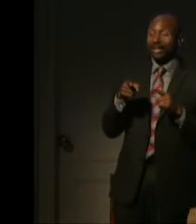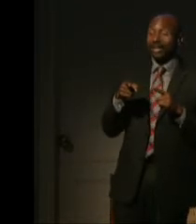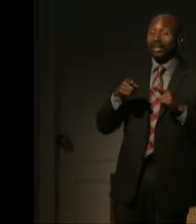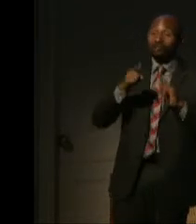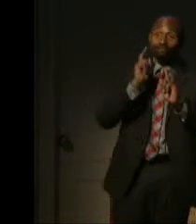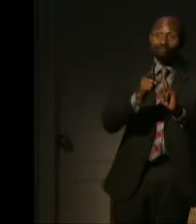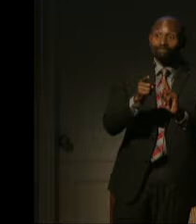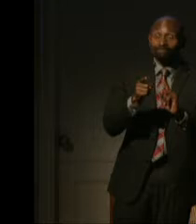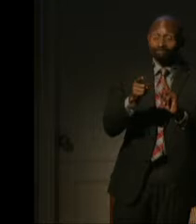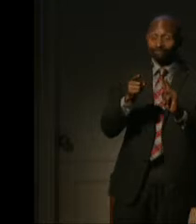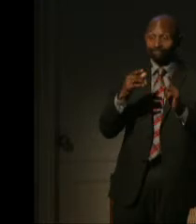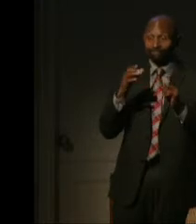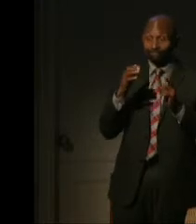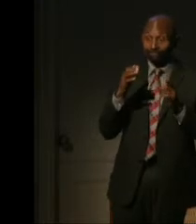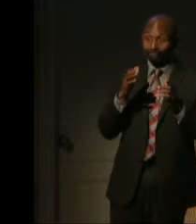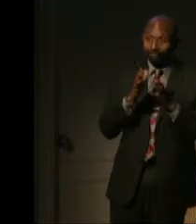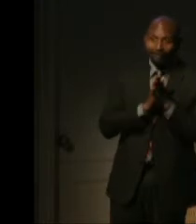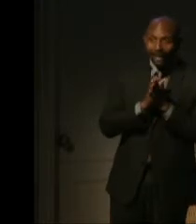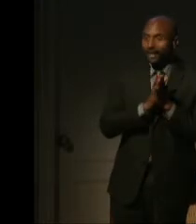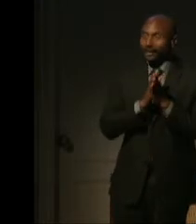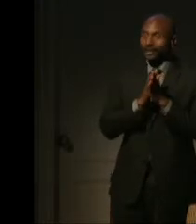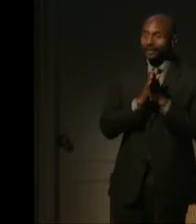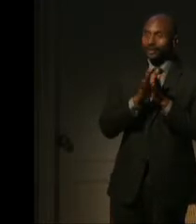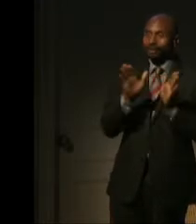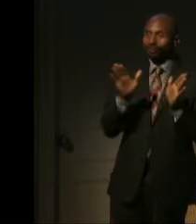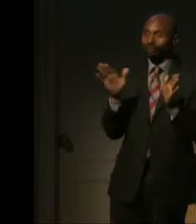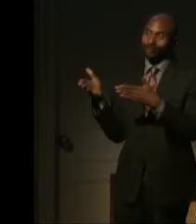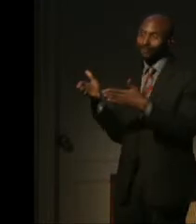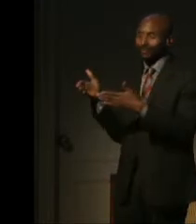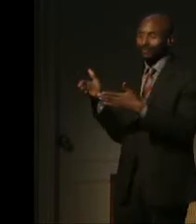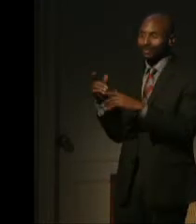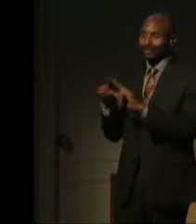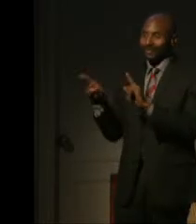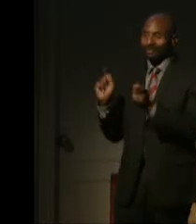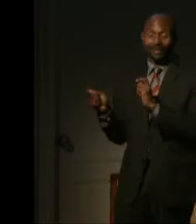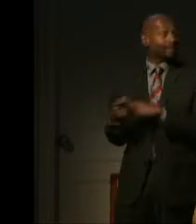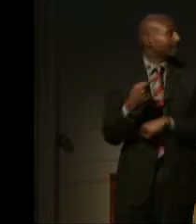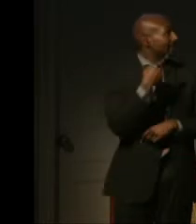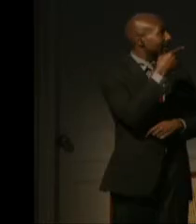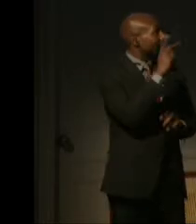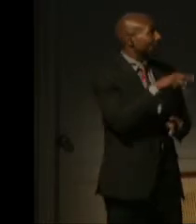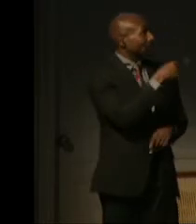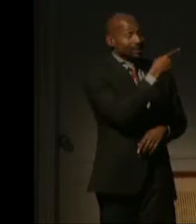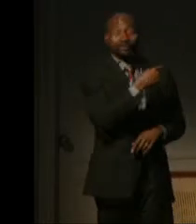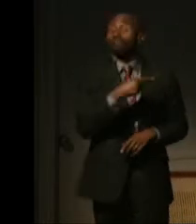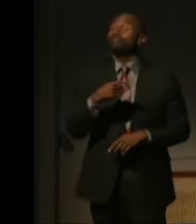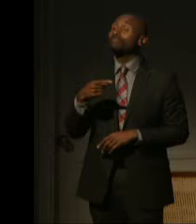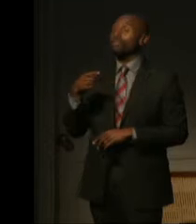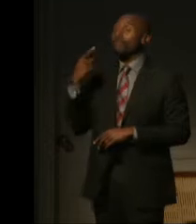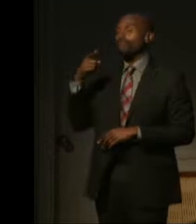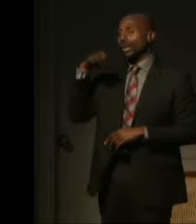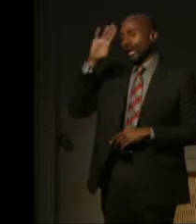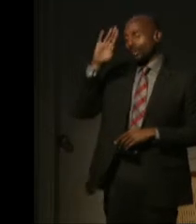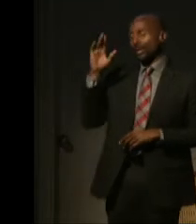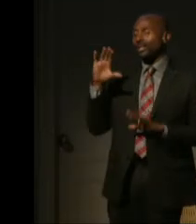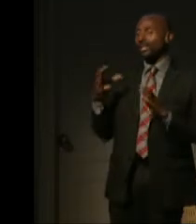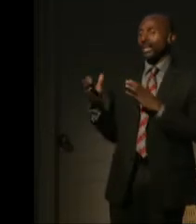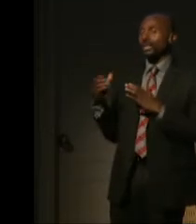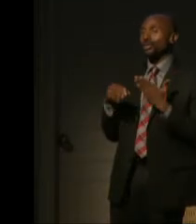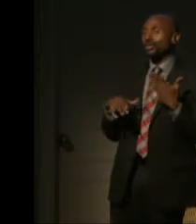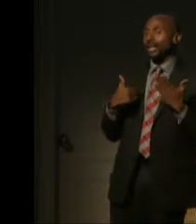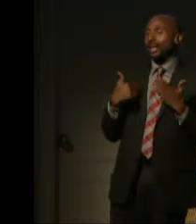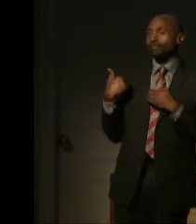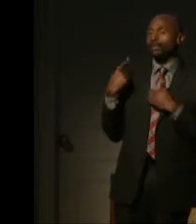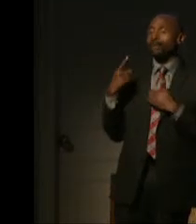was an exhibition curated by an anthropology class where students were given the responsibility for doing research